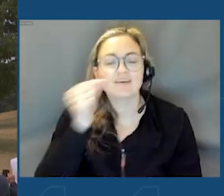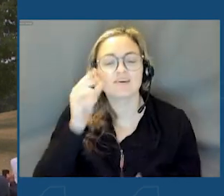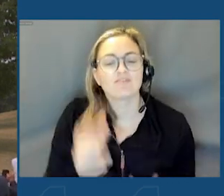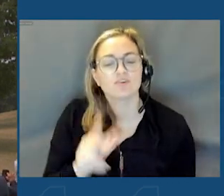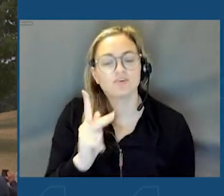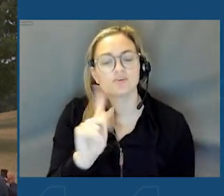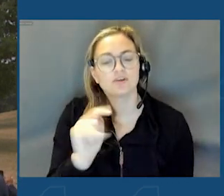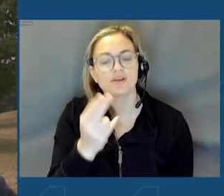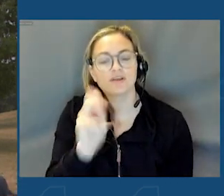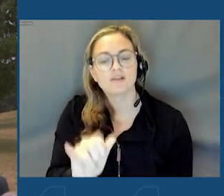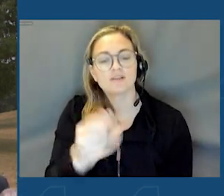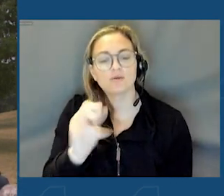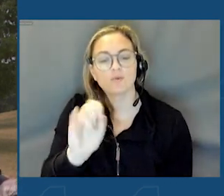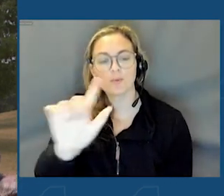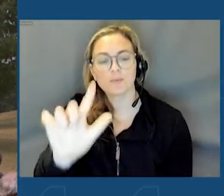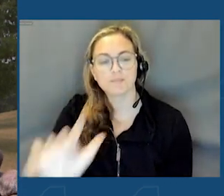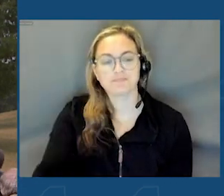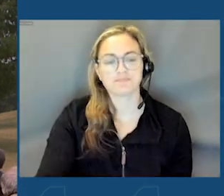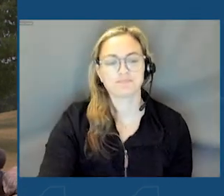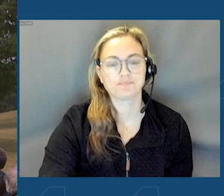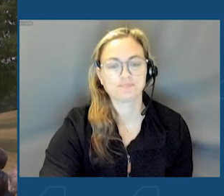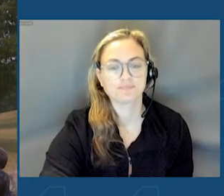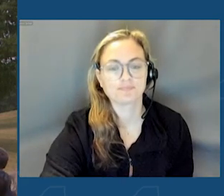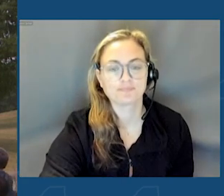Kathy Hochul.